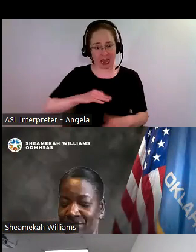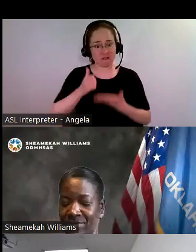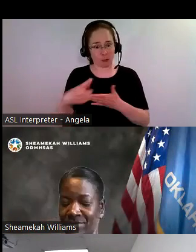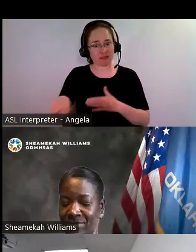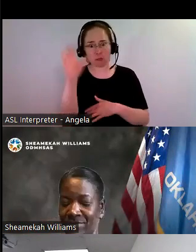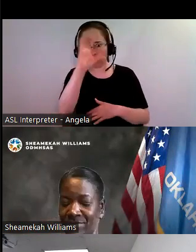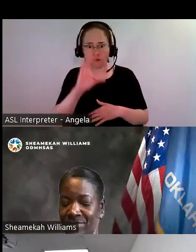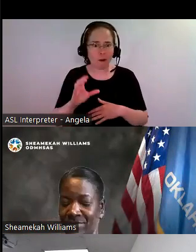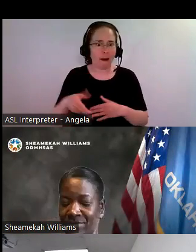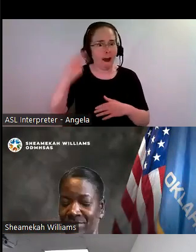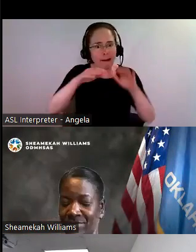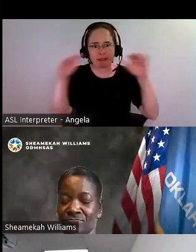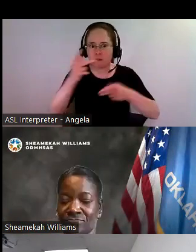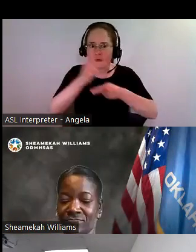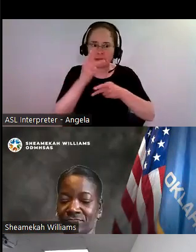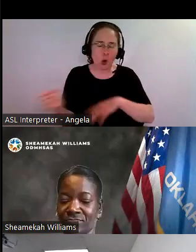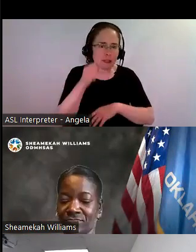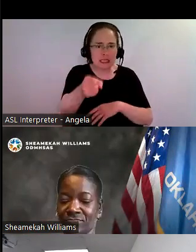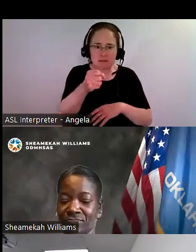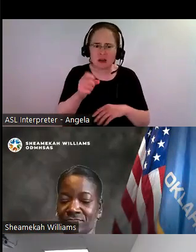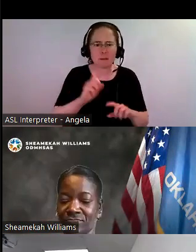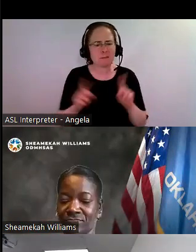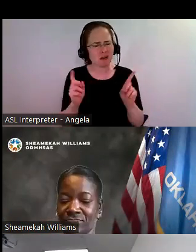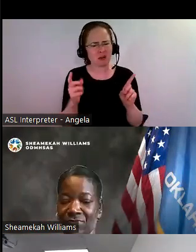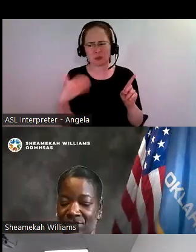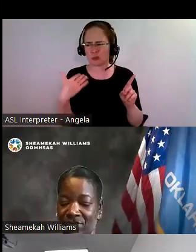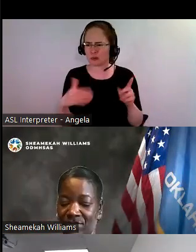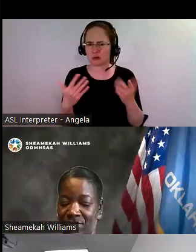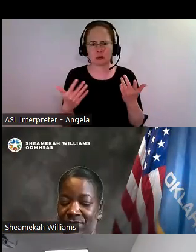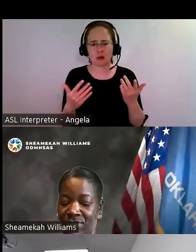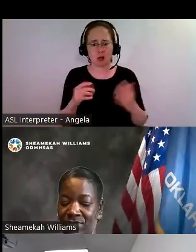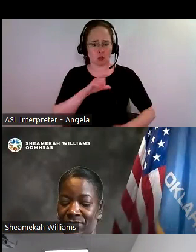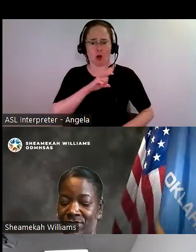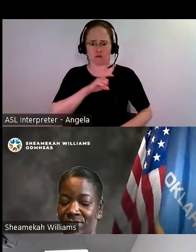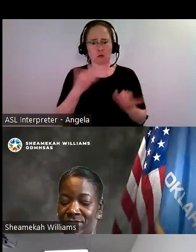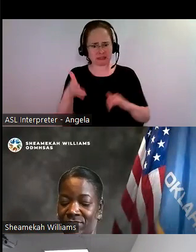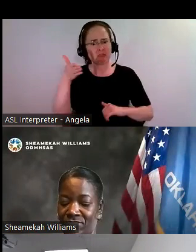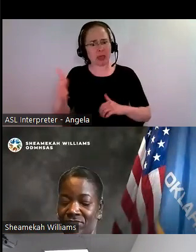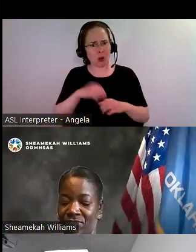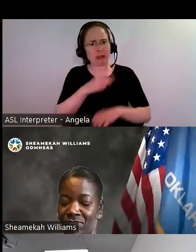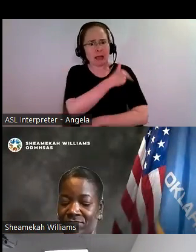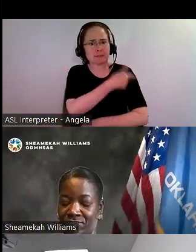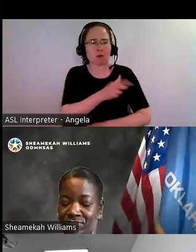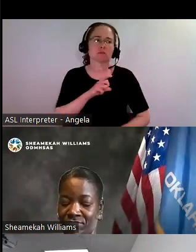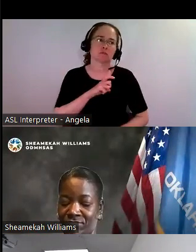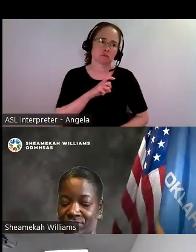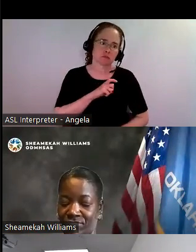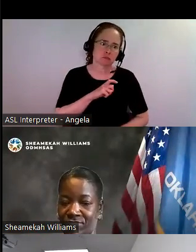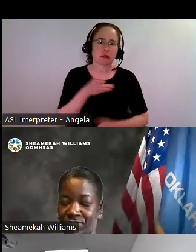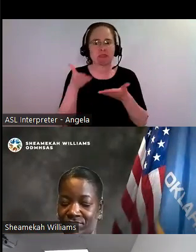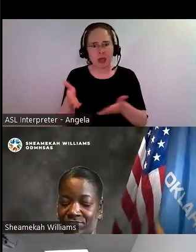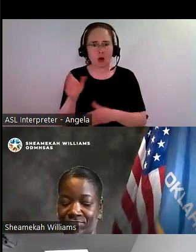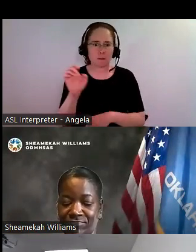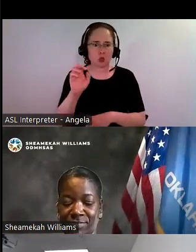for higher levels of care. But see, by the time they were in touch with us, law enforcement were still there. So we had a law enforcement officer at an emergency